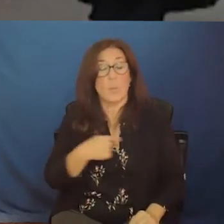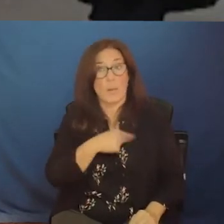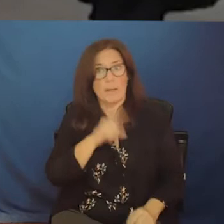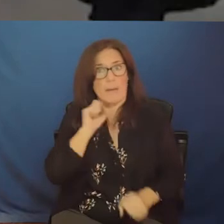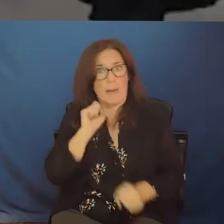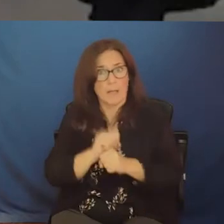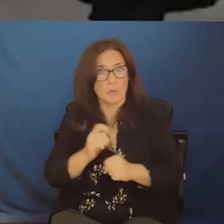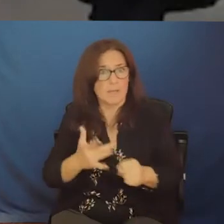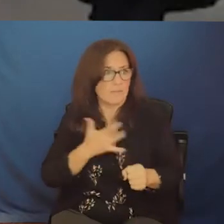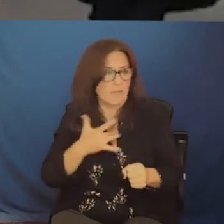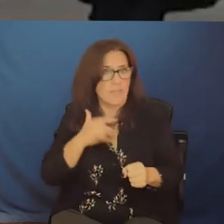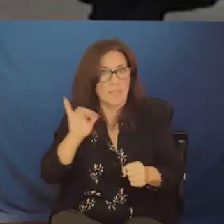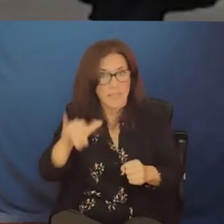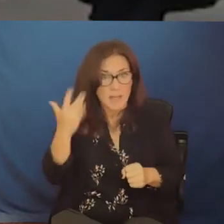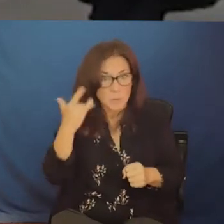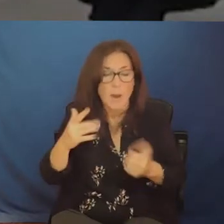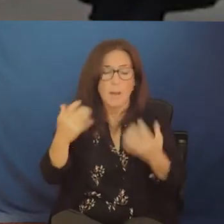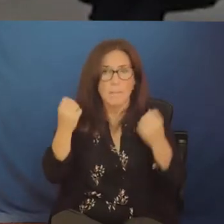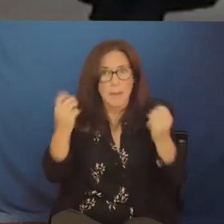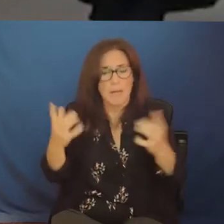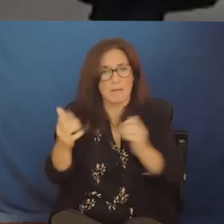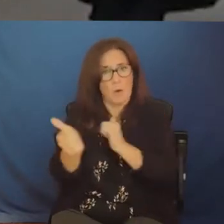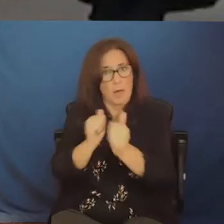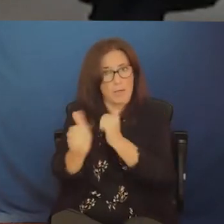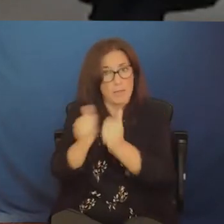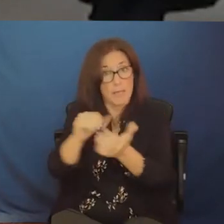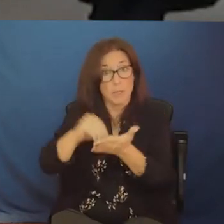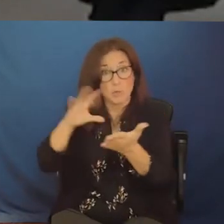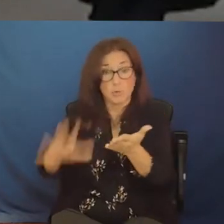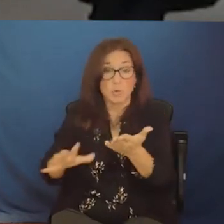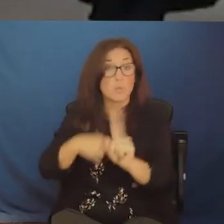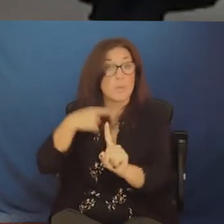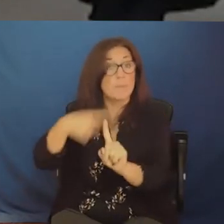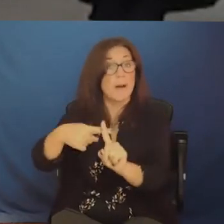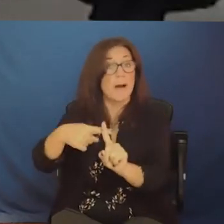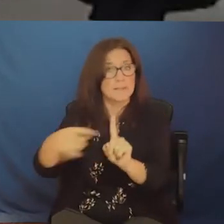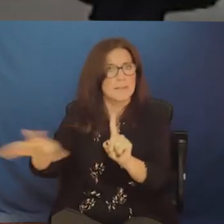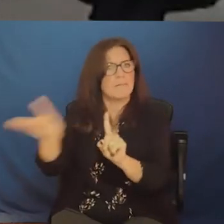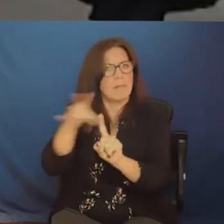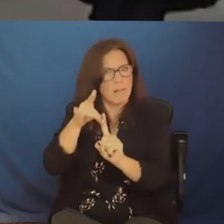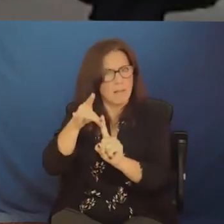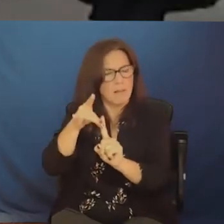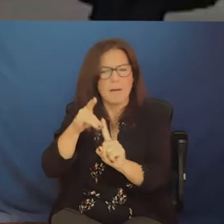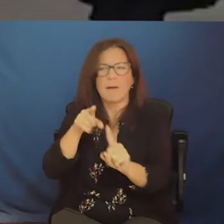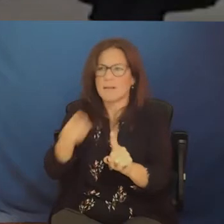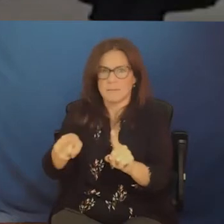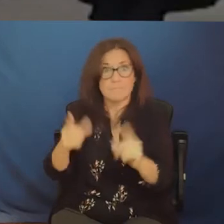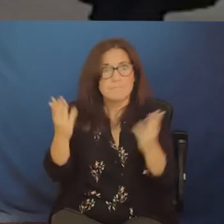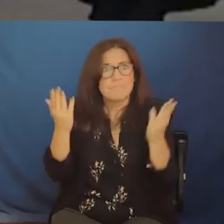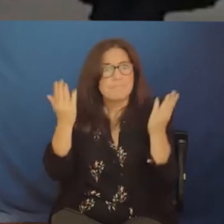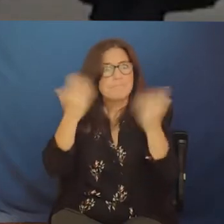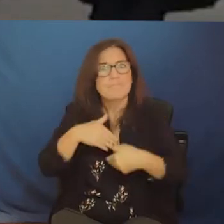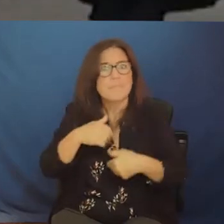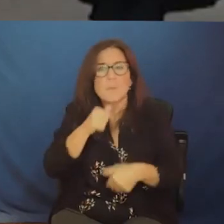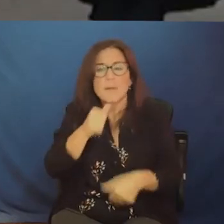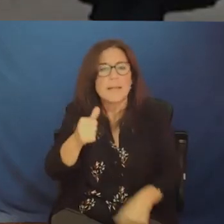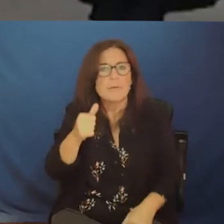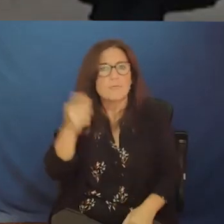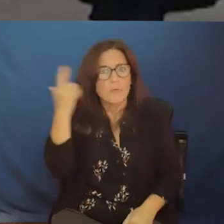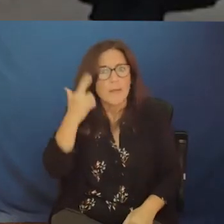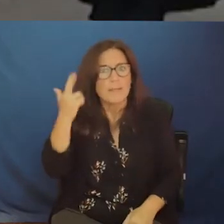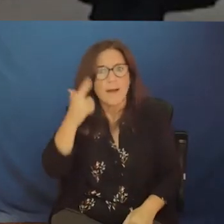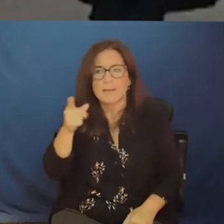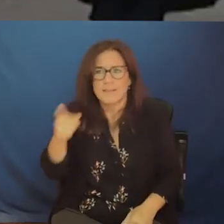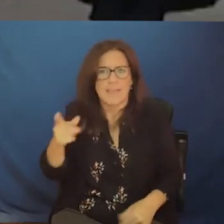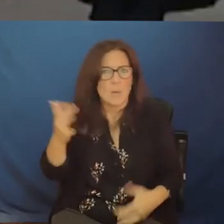many athletic positives, is that students had COVID, were asymptomatic, but didn't know it, and then took a test and